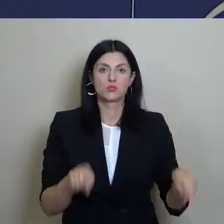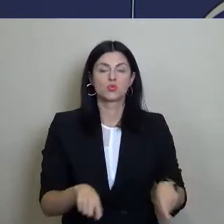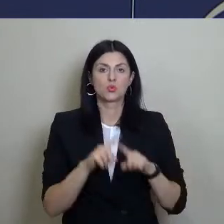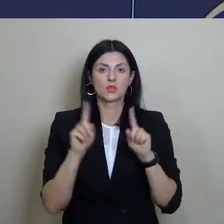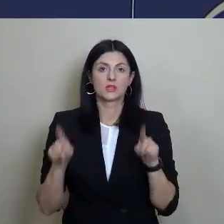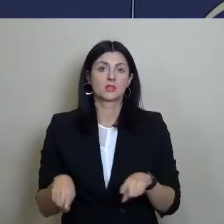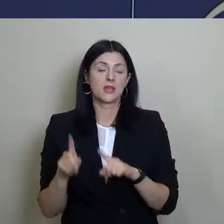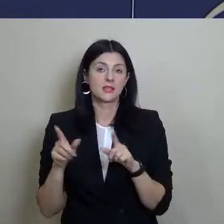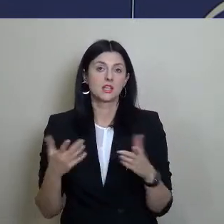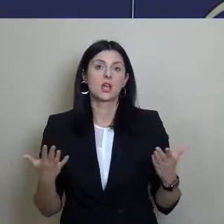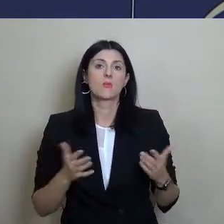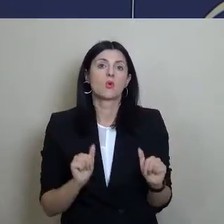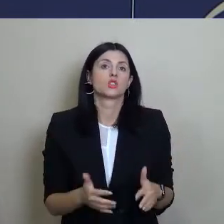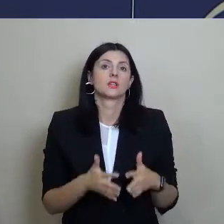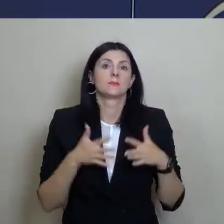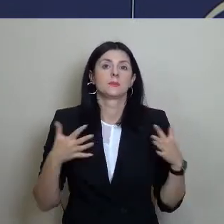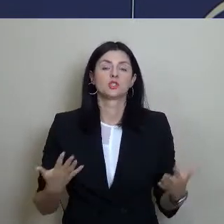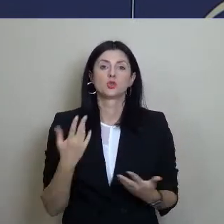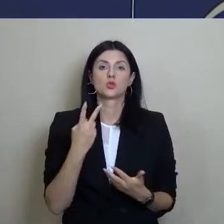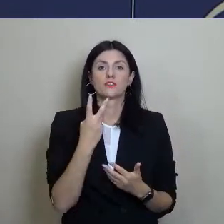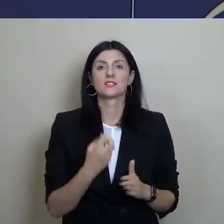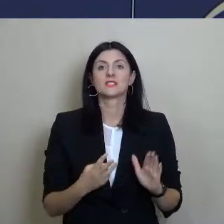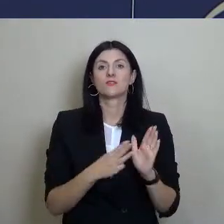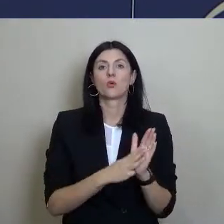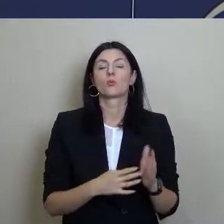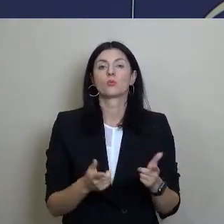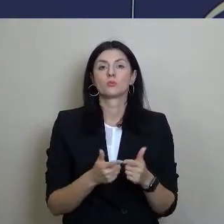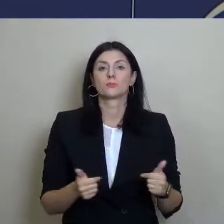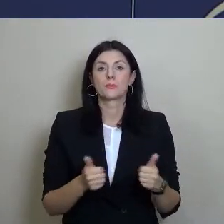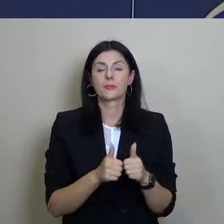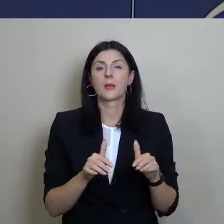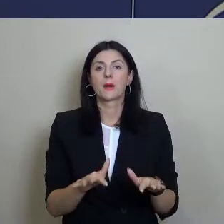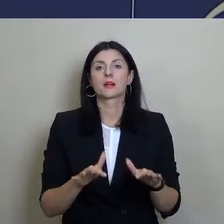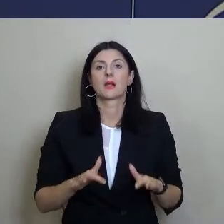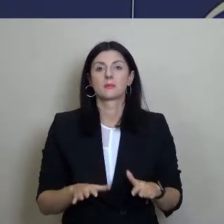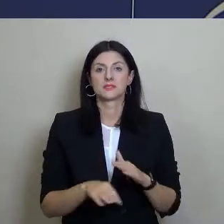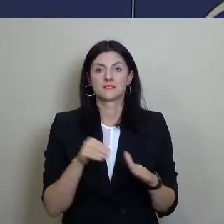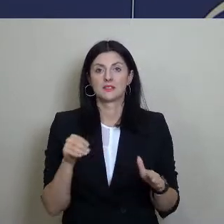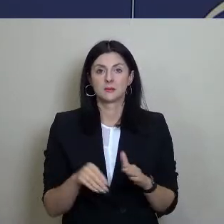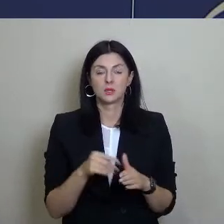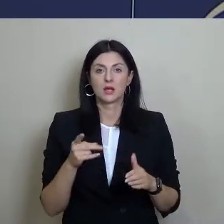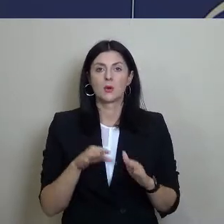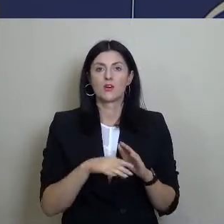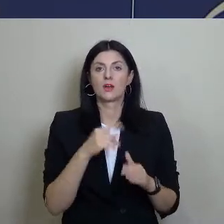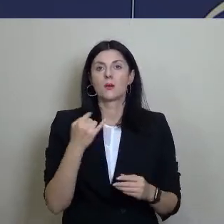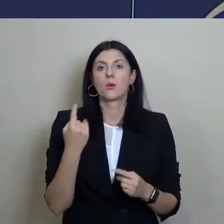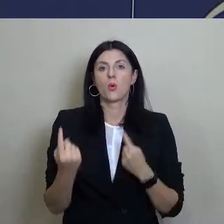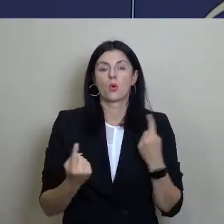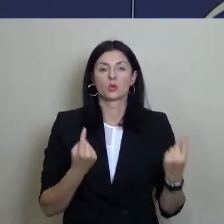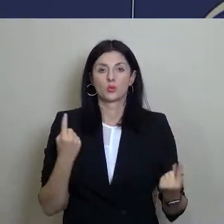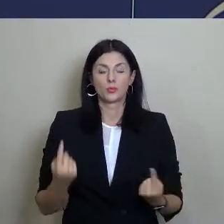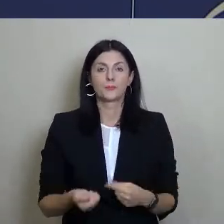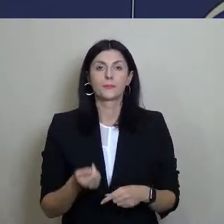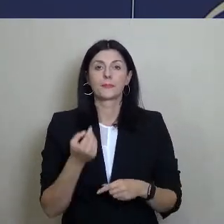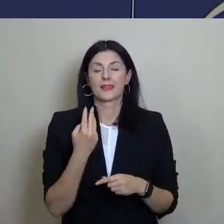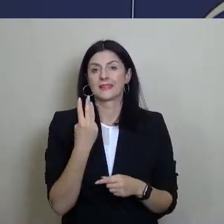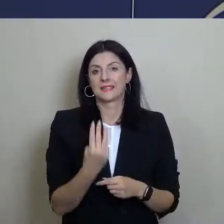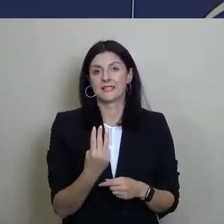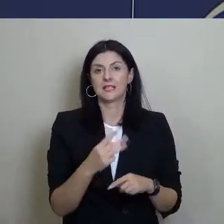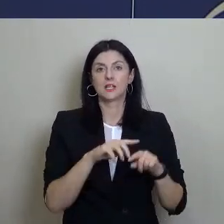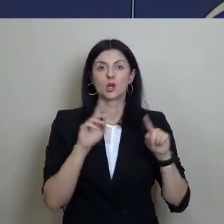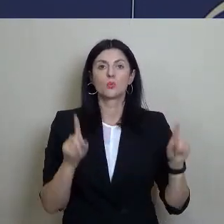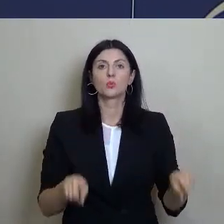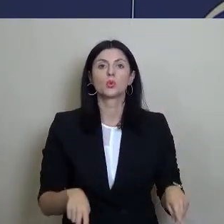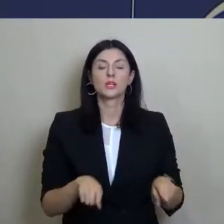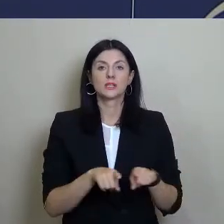least 3 ballots or even more. In 208 we have parliamentary elections going on at the same